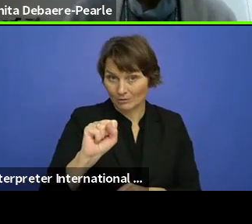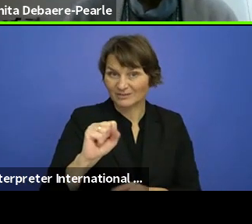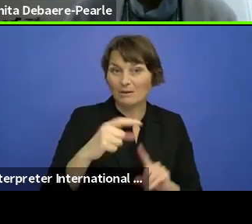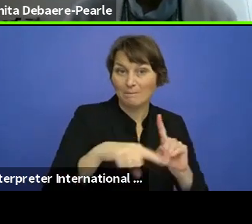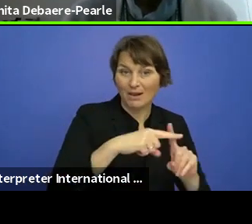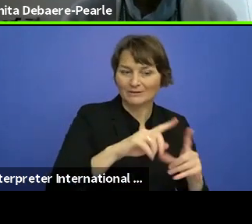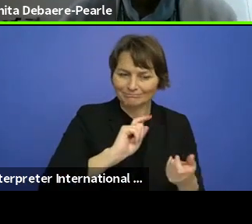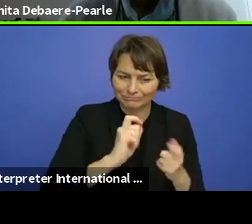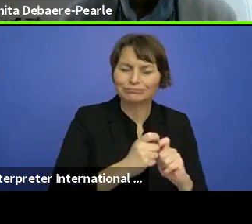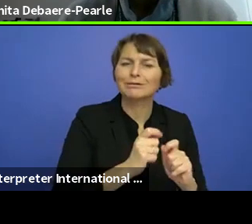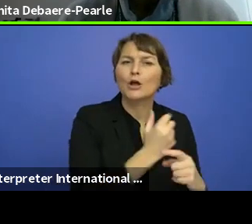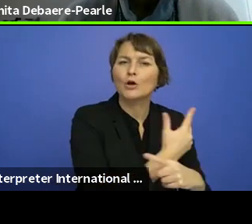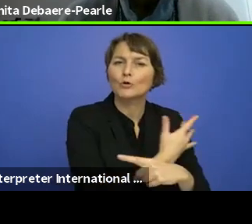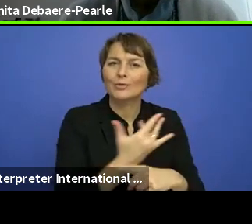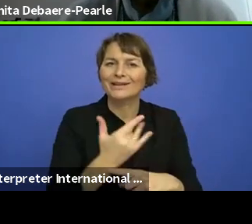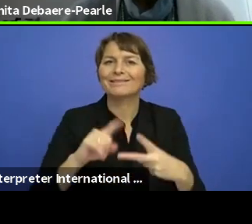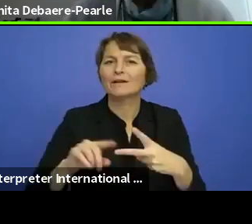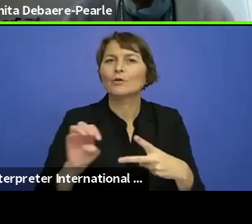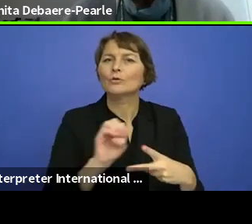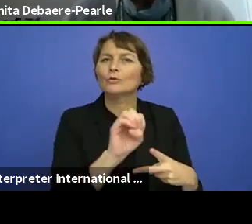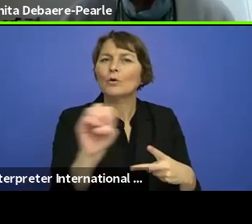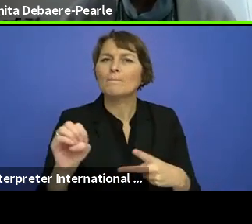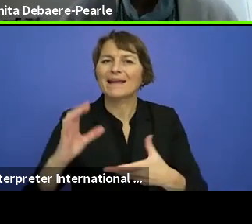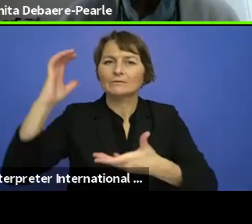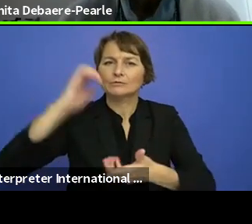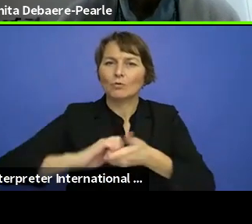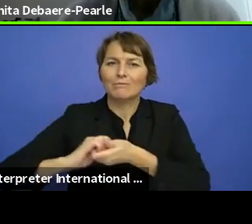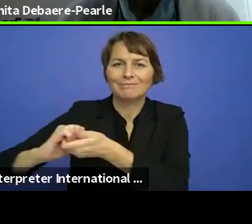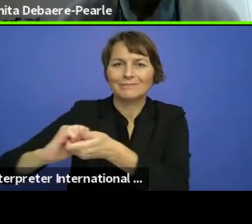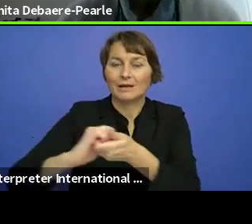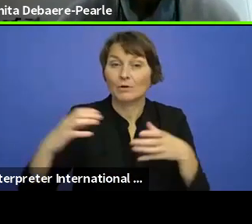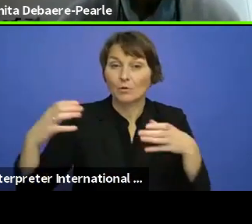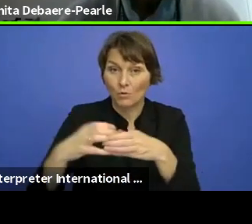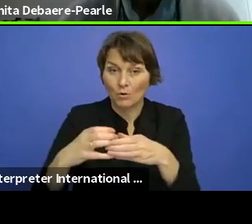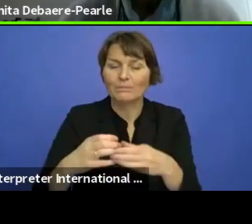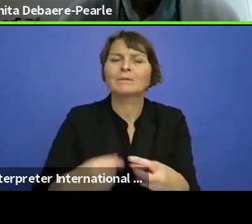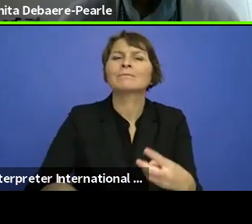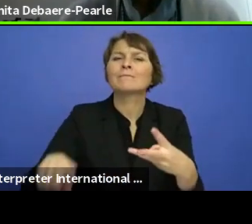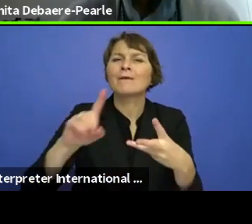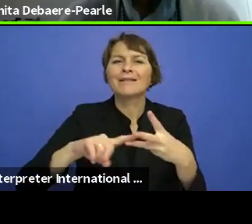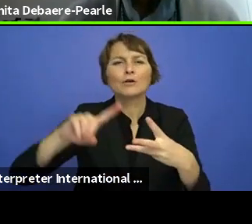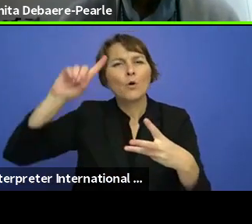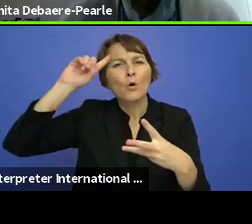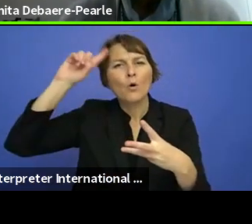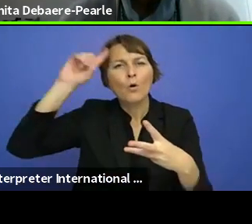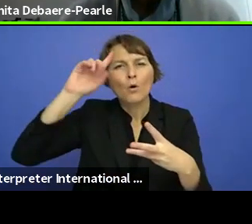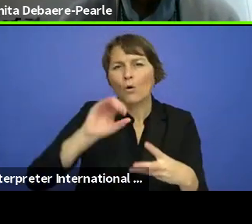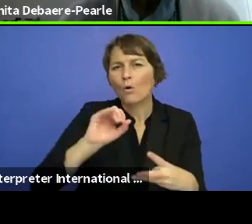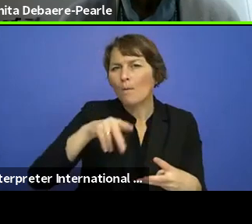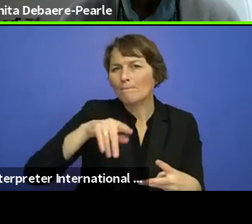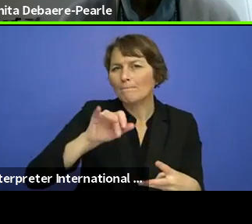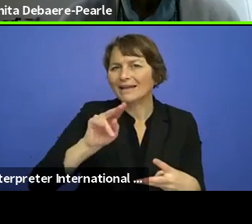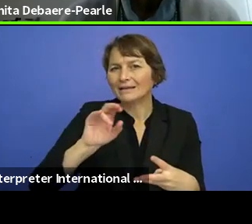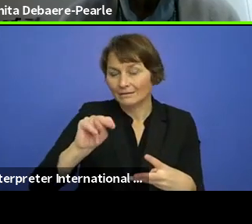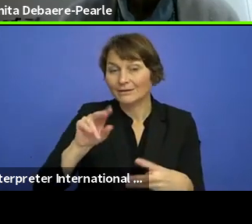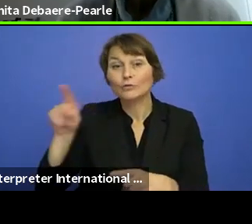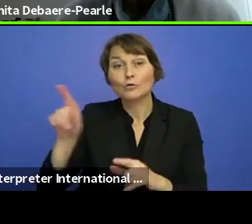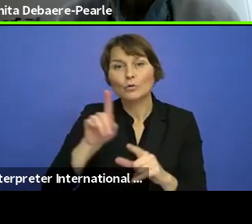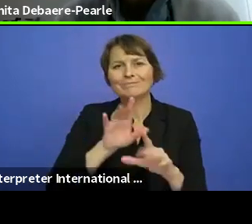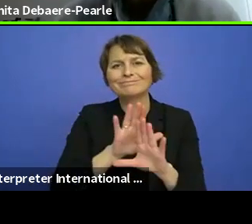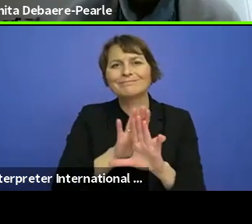then there was also the opinion in which you were involved as shadow rapporteur on sustainable on